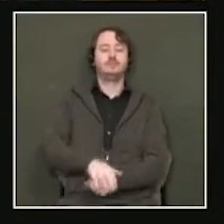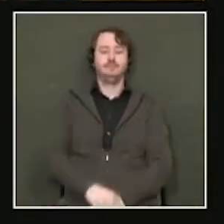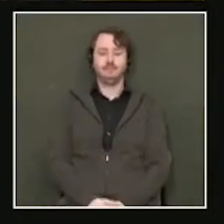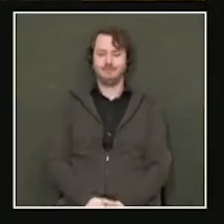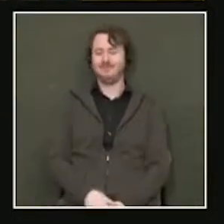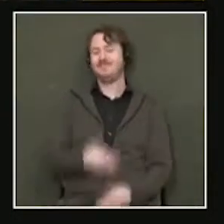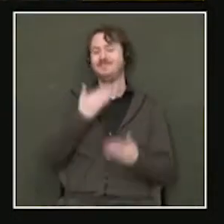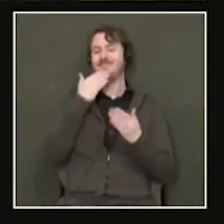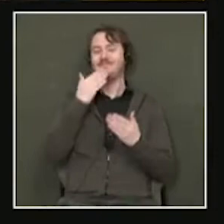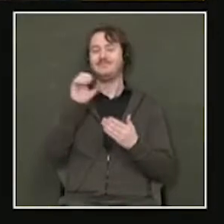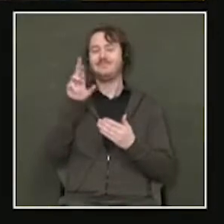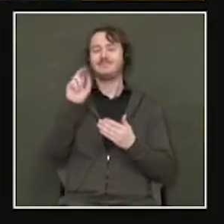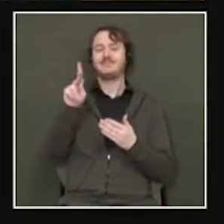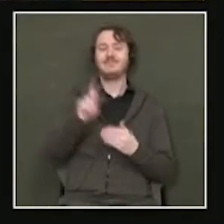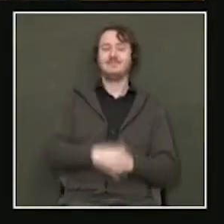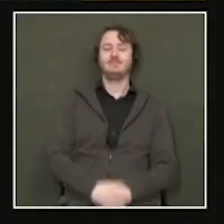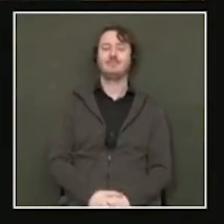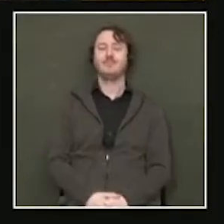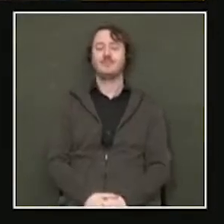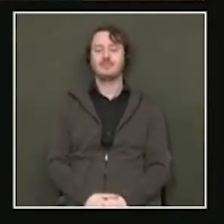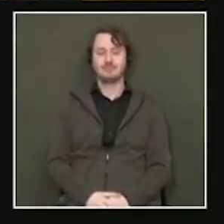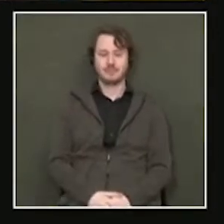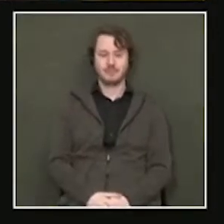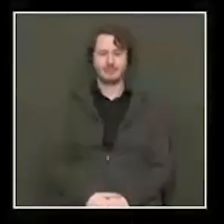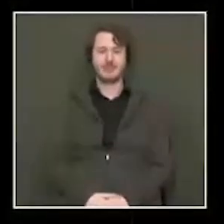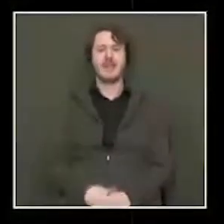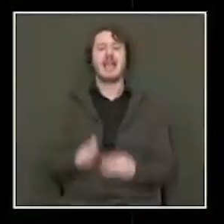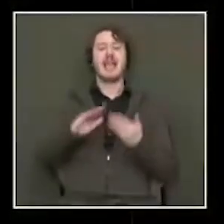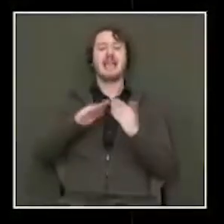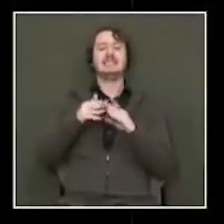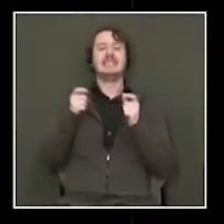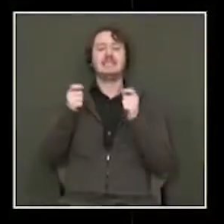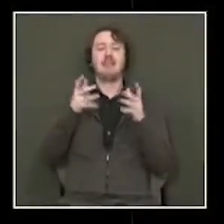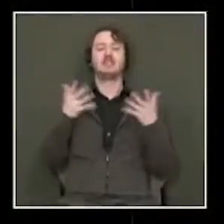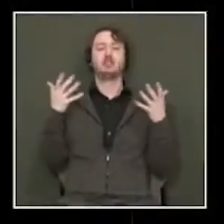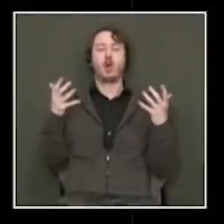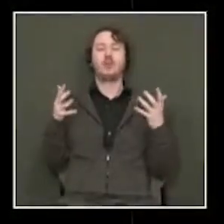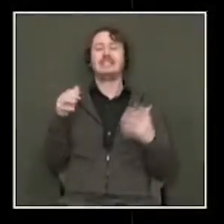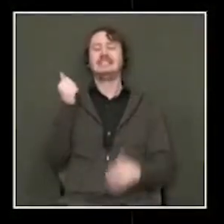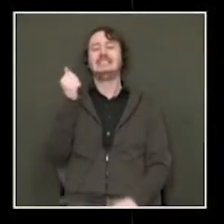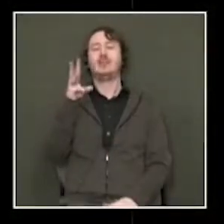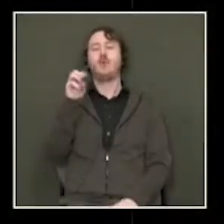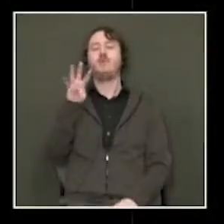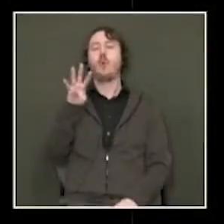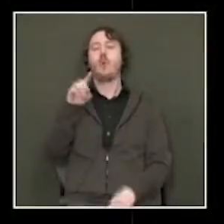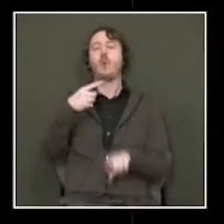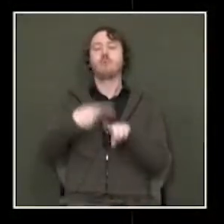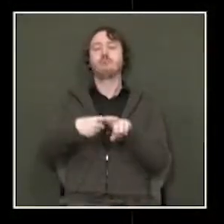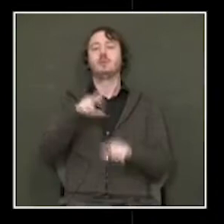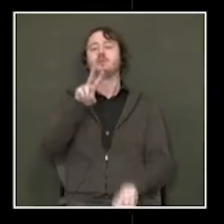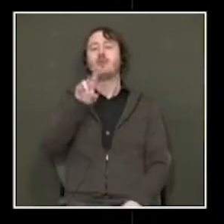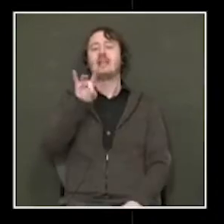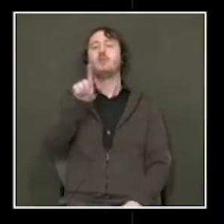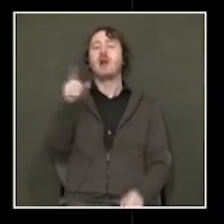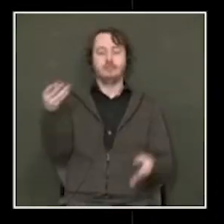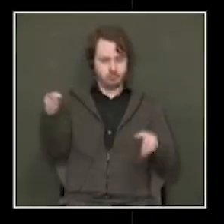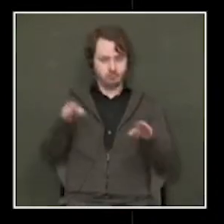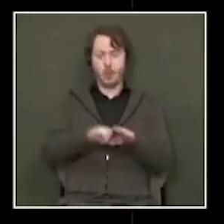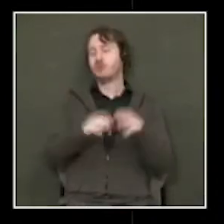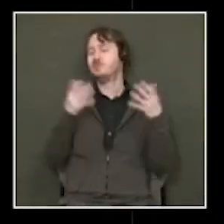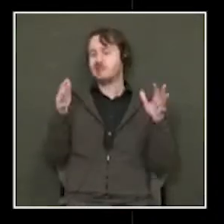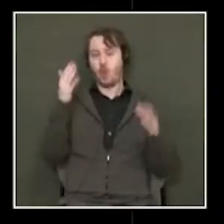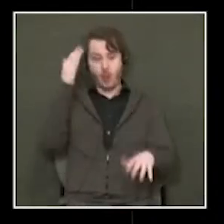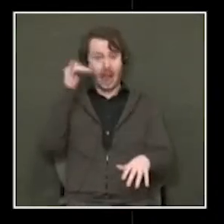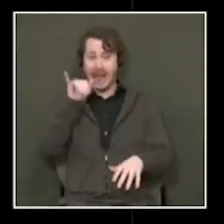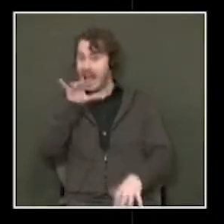Eric. So the city manager already mentioned 281 and 1604. That remains closed, not because